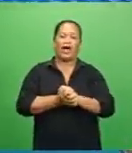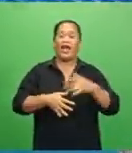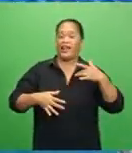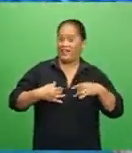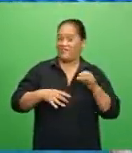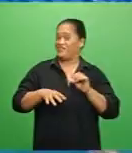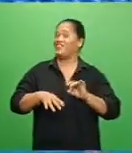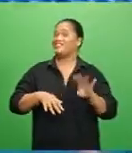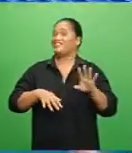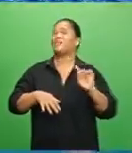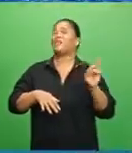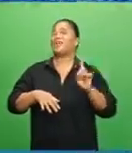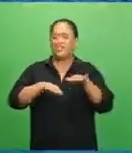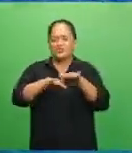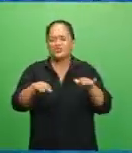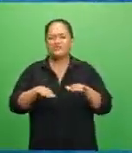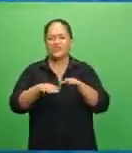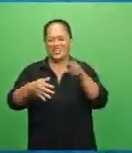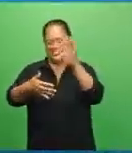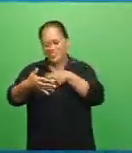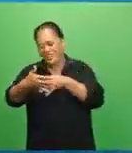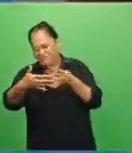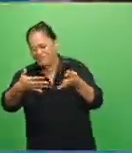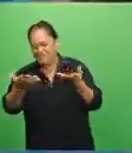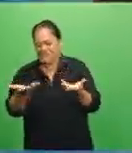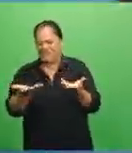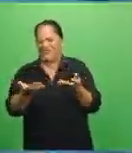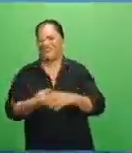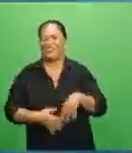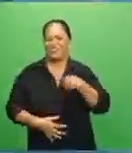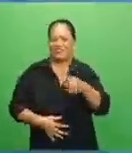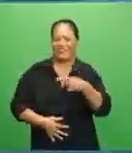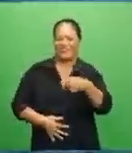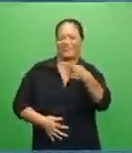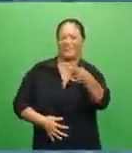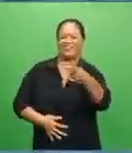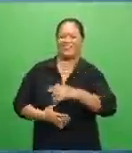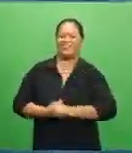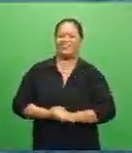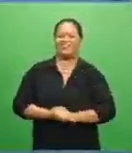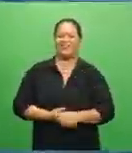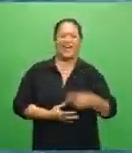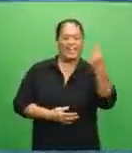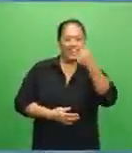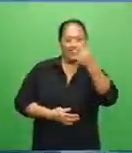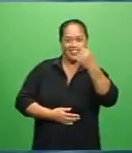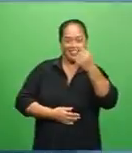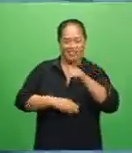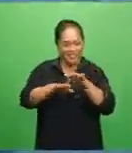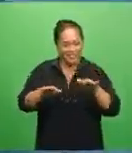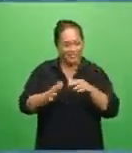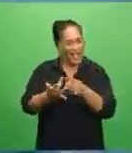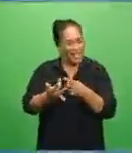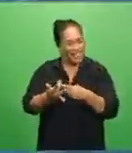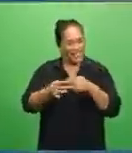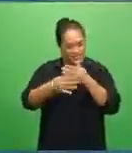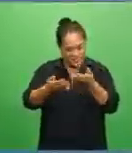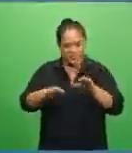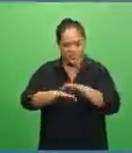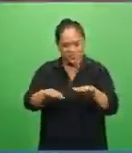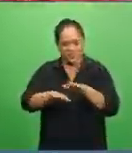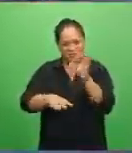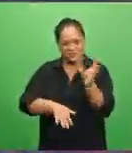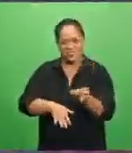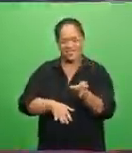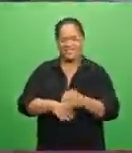swimming. While the competition for an Olympic spot continues, 11 Fijian swimmers have also qualified for the Oceania Championship